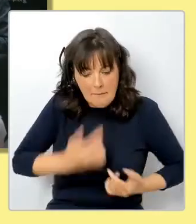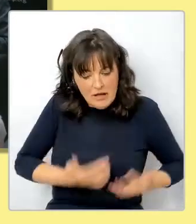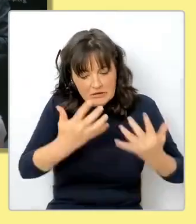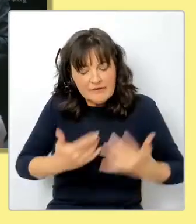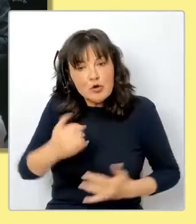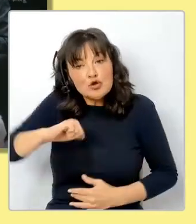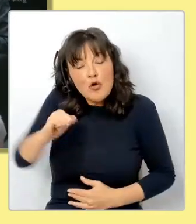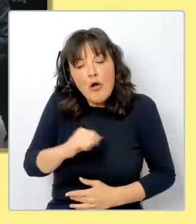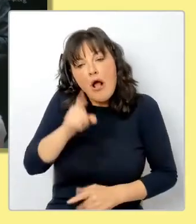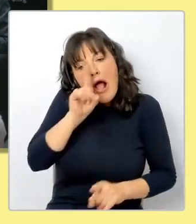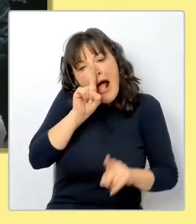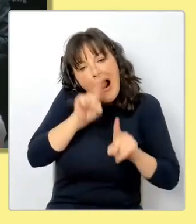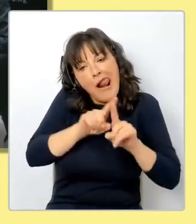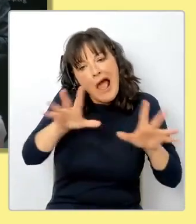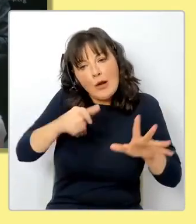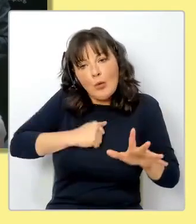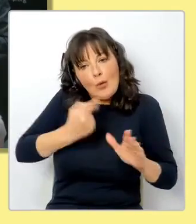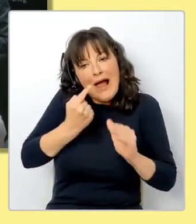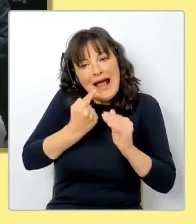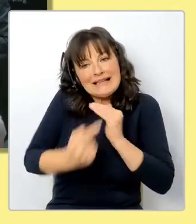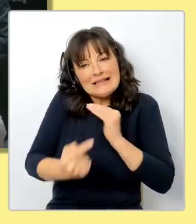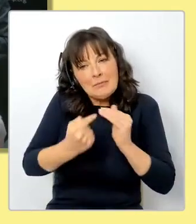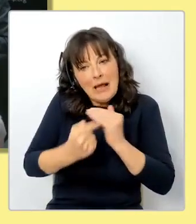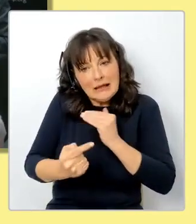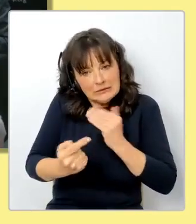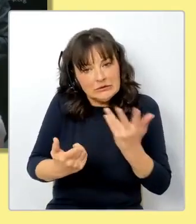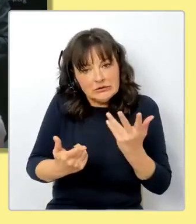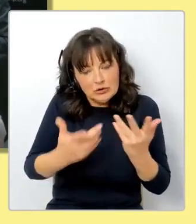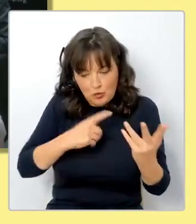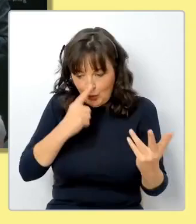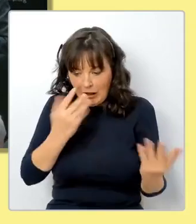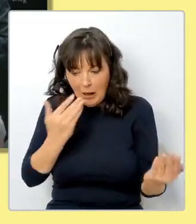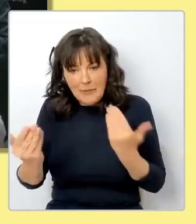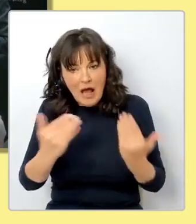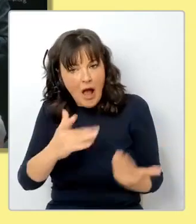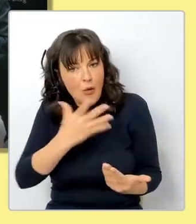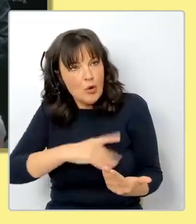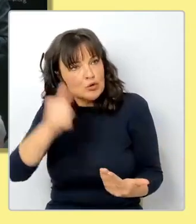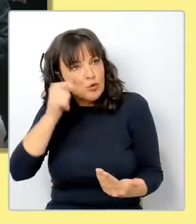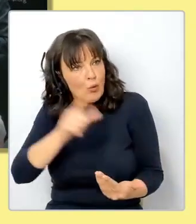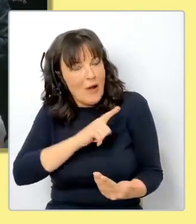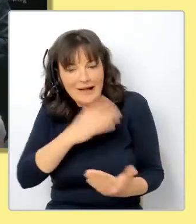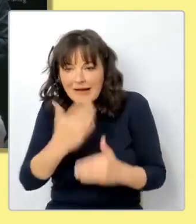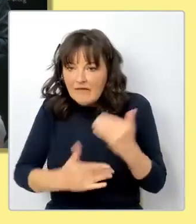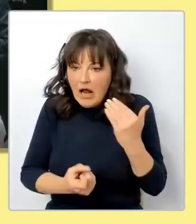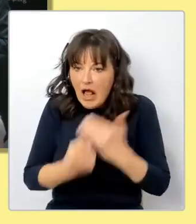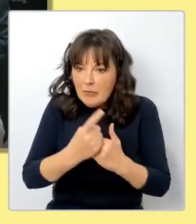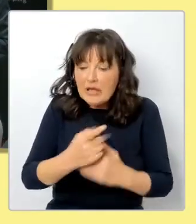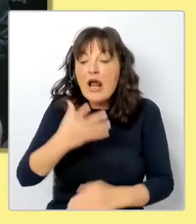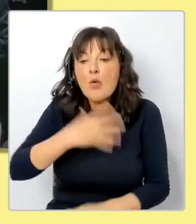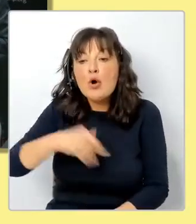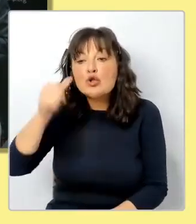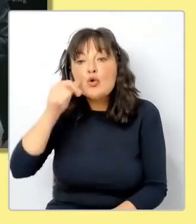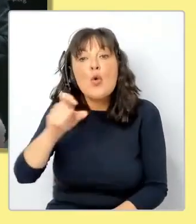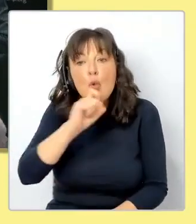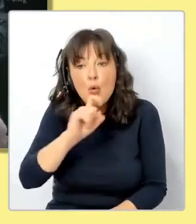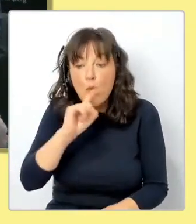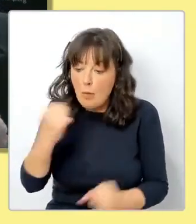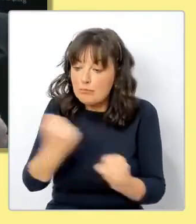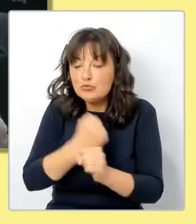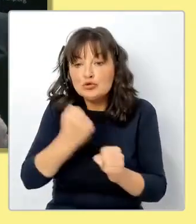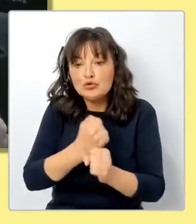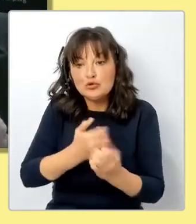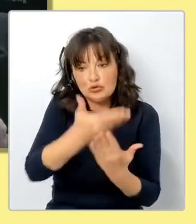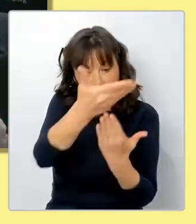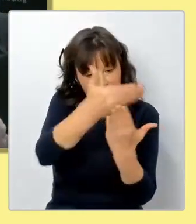were independent. I want to know why it's not happened, and I want to know who's going to do it, please. Okay, good.